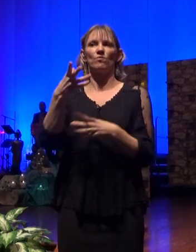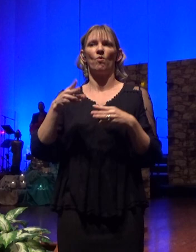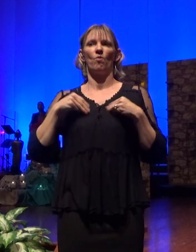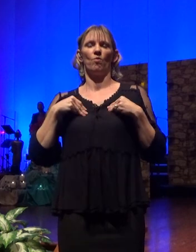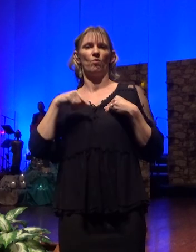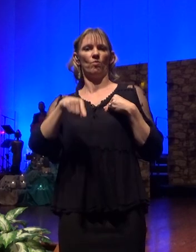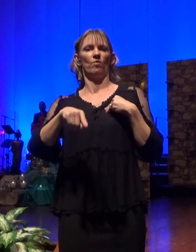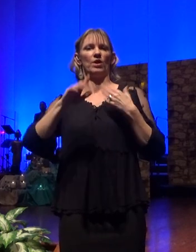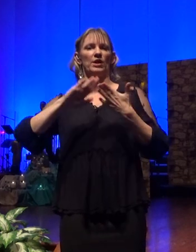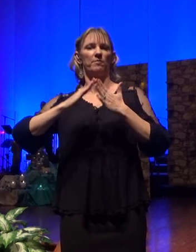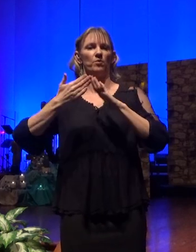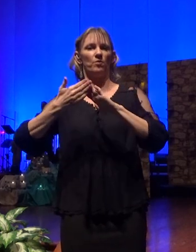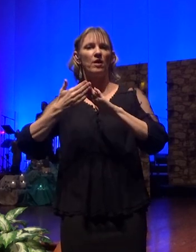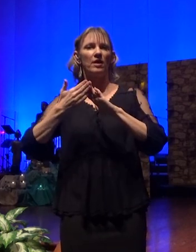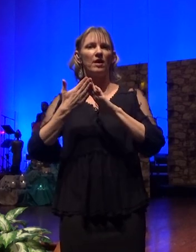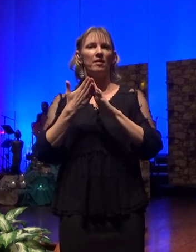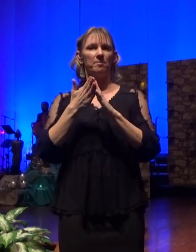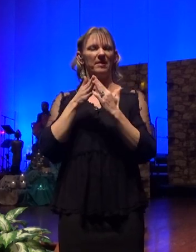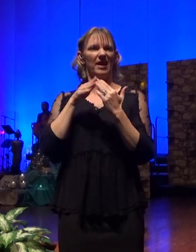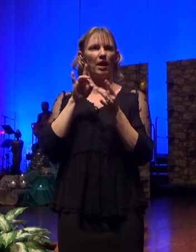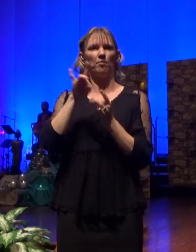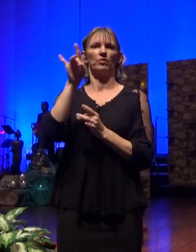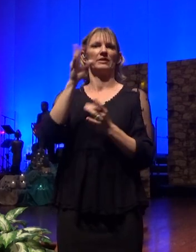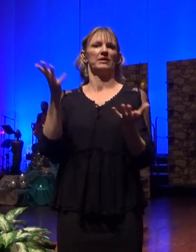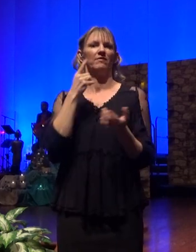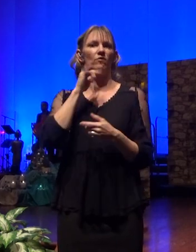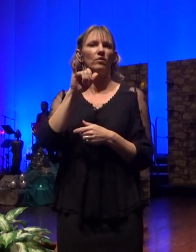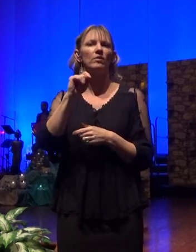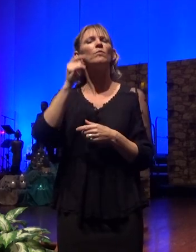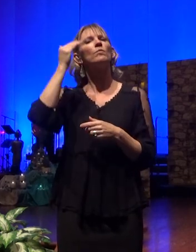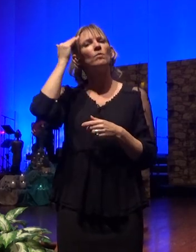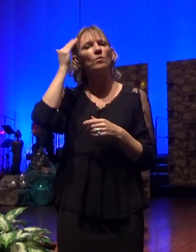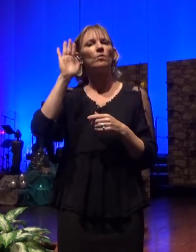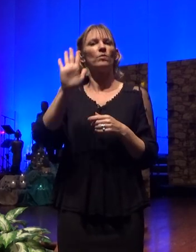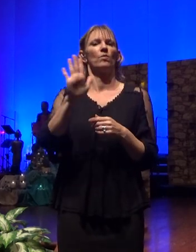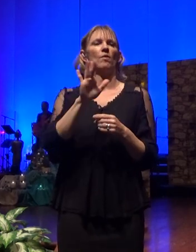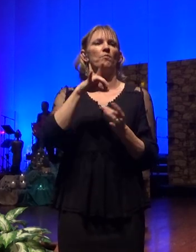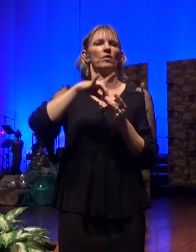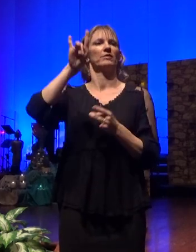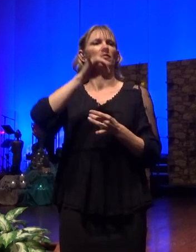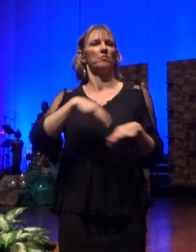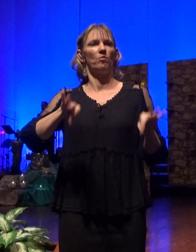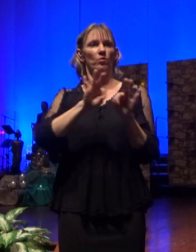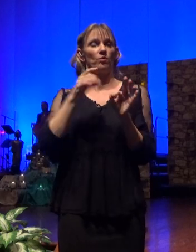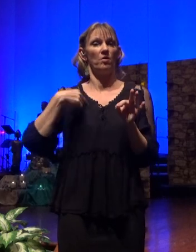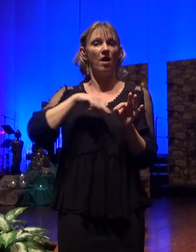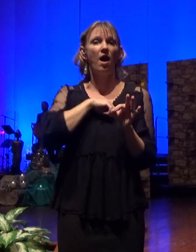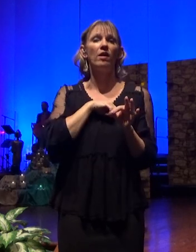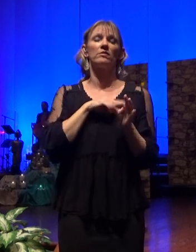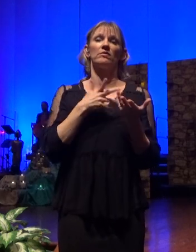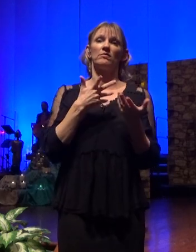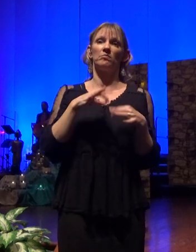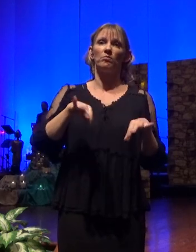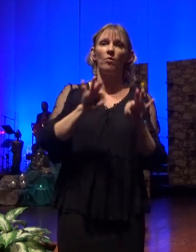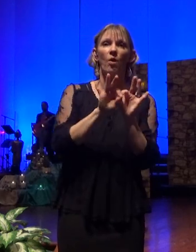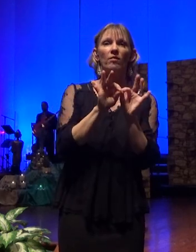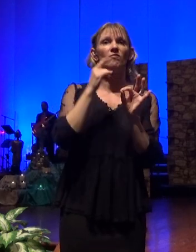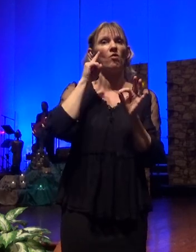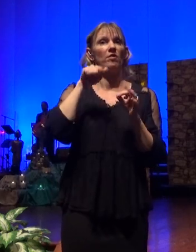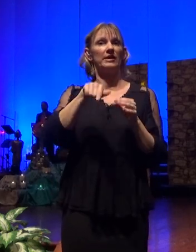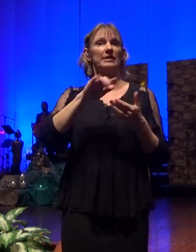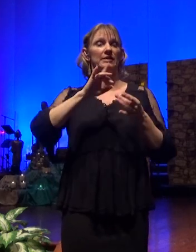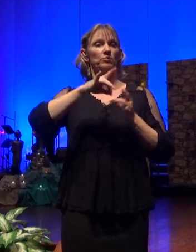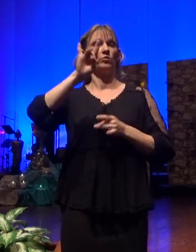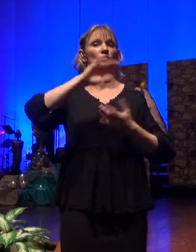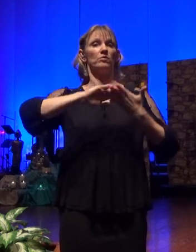community and being a presence for it, and just know how important your presence is to us, how important and vital your presence is to our spiritual community, and